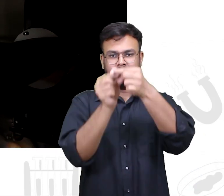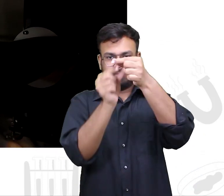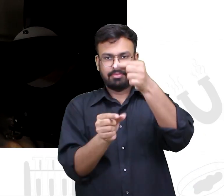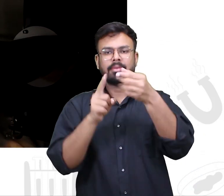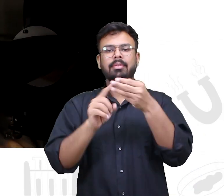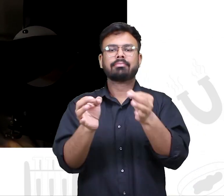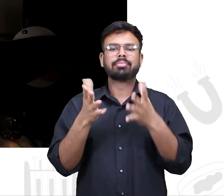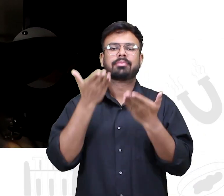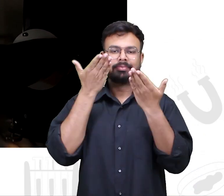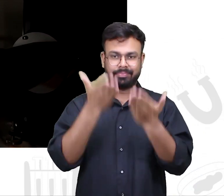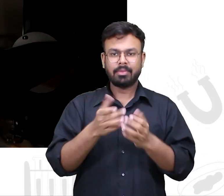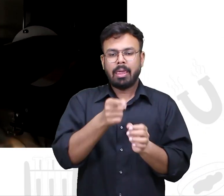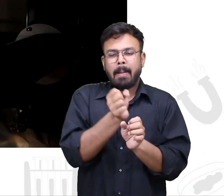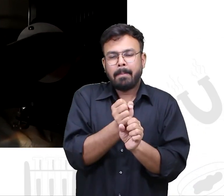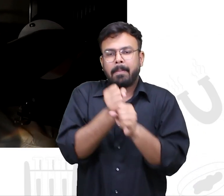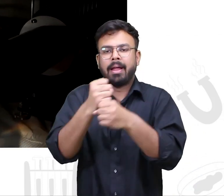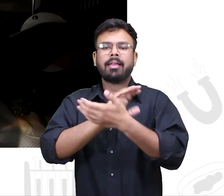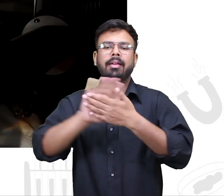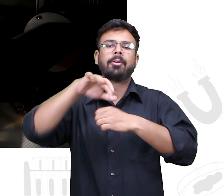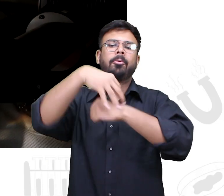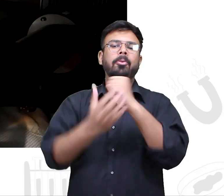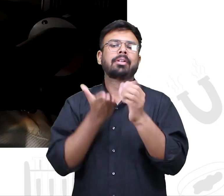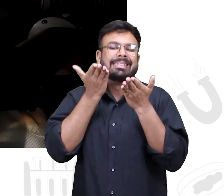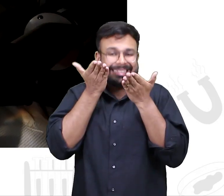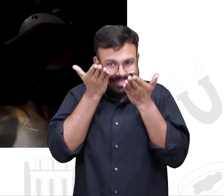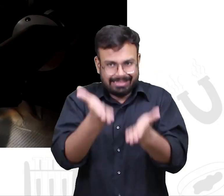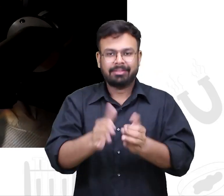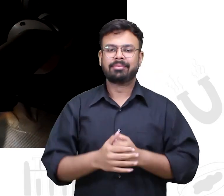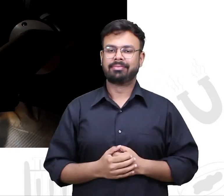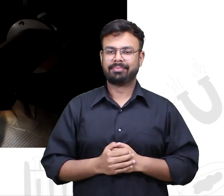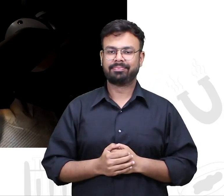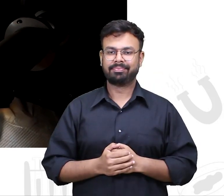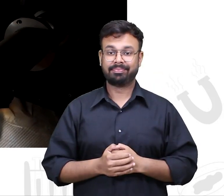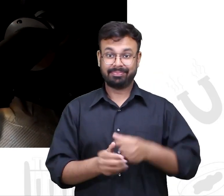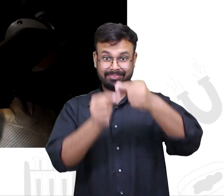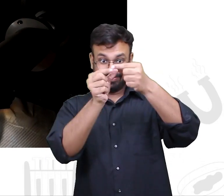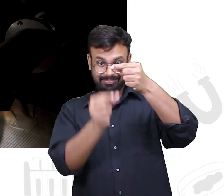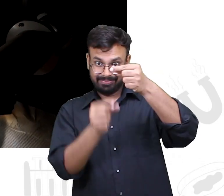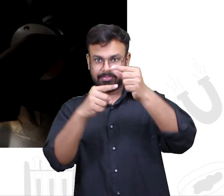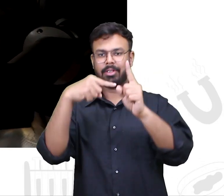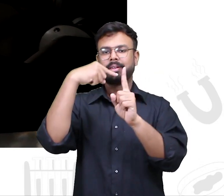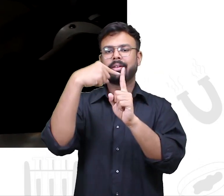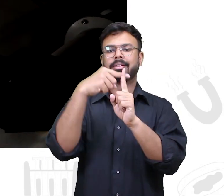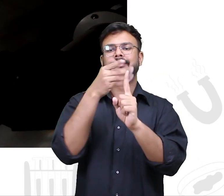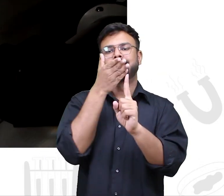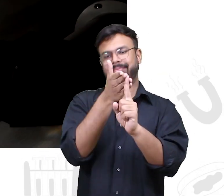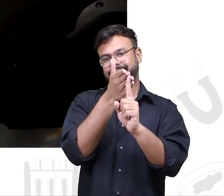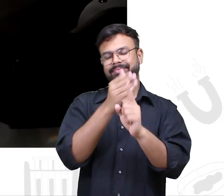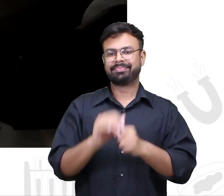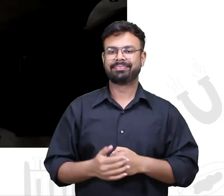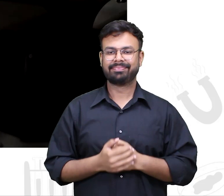contact to the platinum electrode. So thereby they produce the hydrogen at the cathode, which is